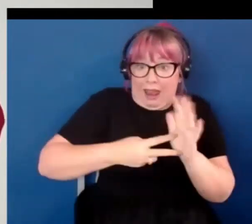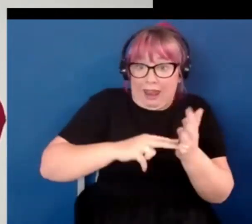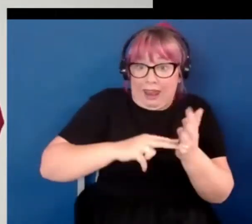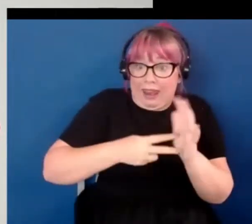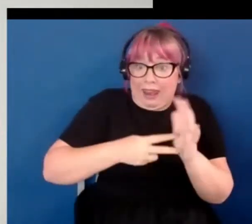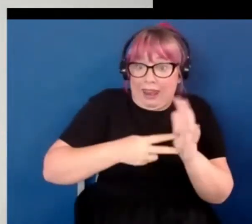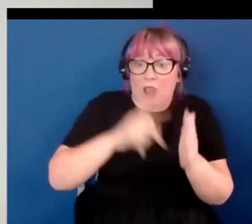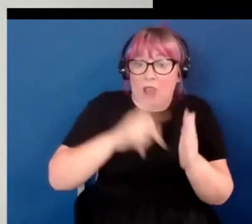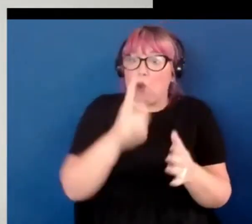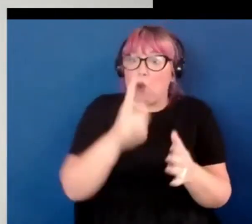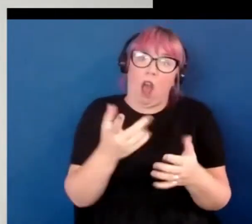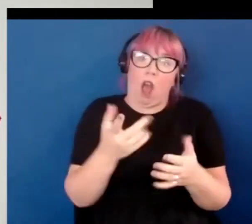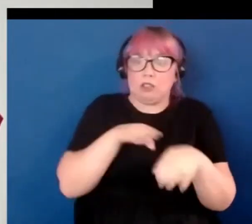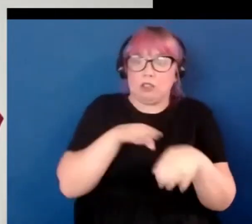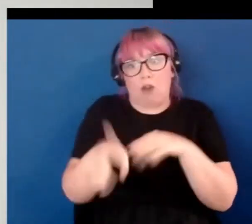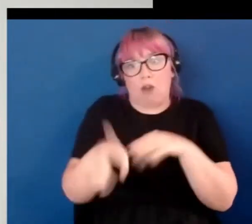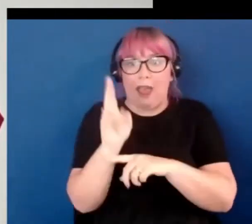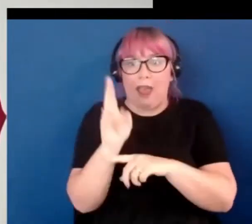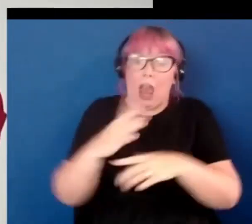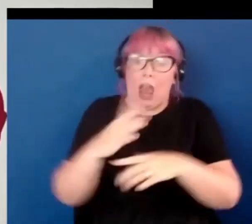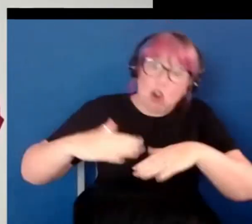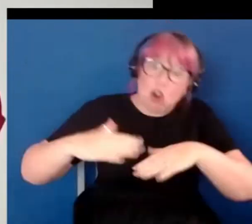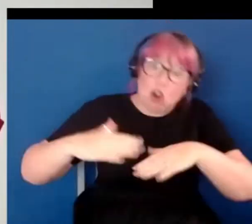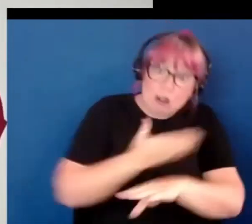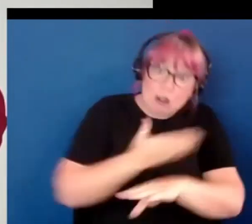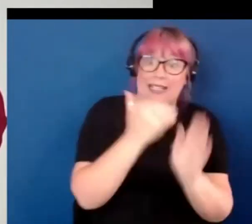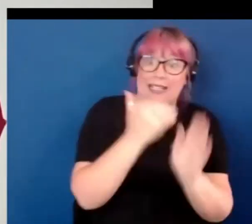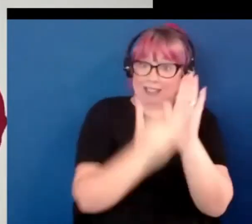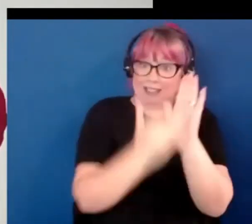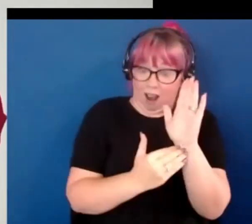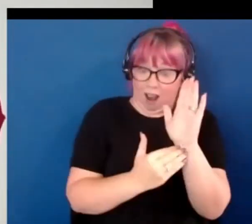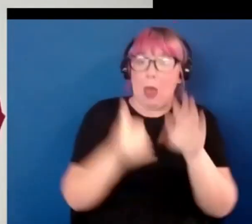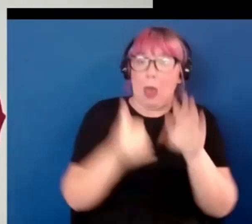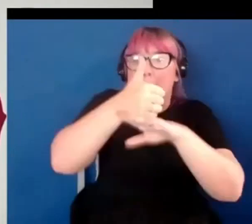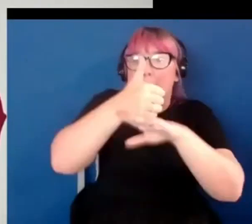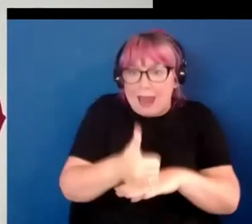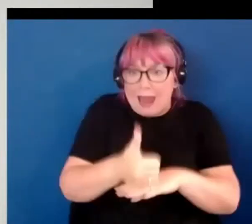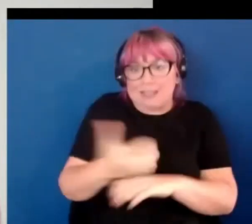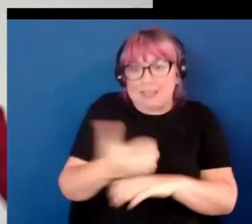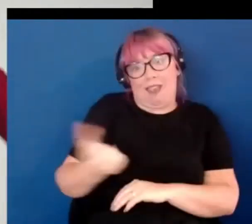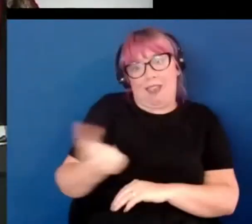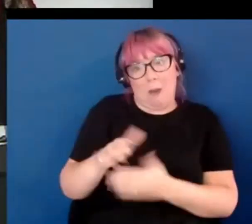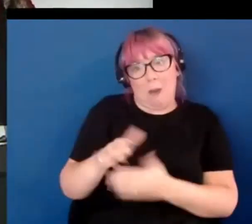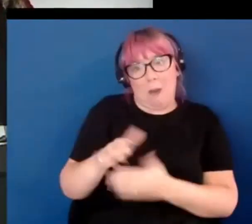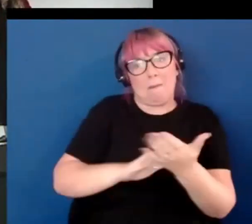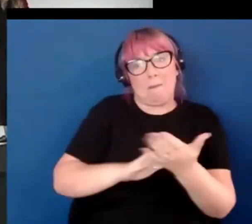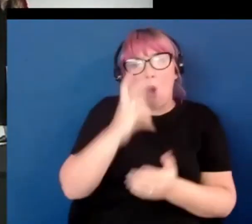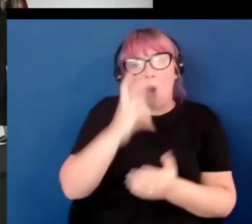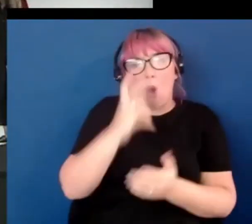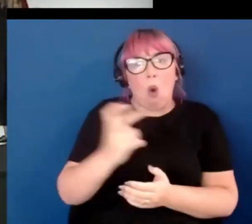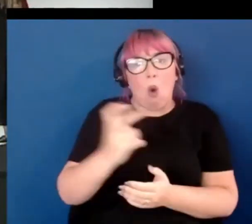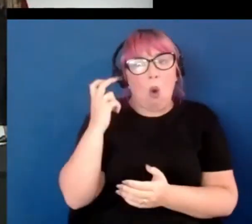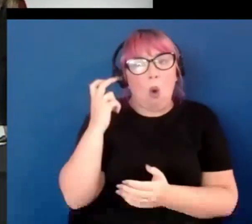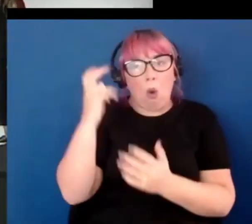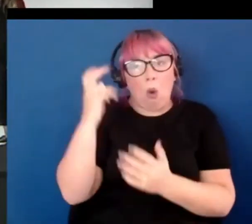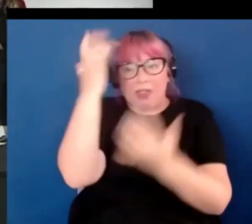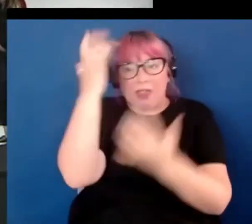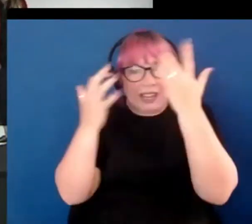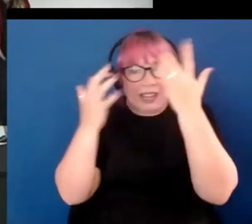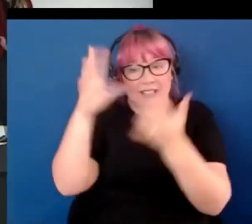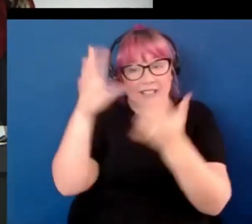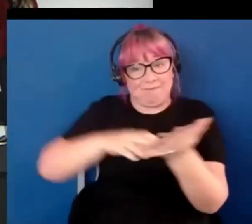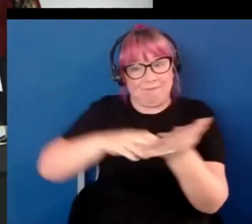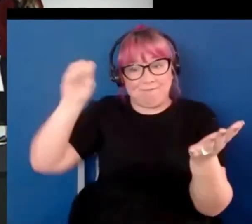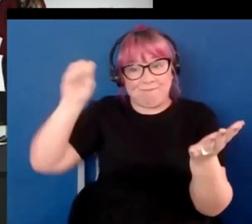New Deal and a basic income, we can break free from the old thinking for good. And the public are with us.